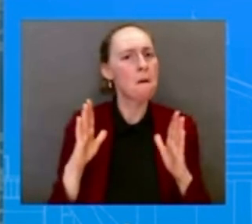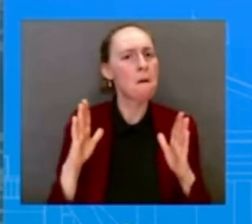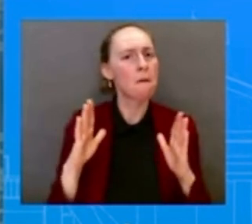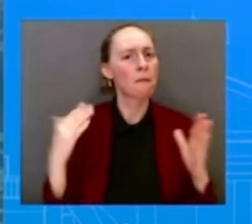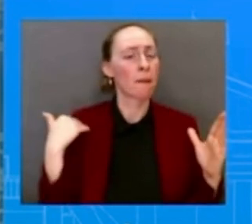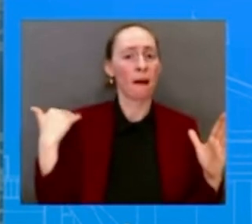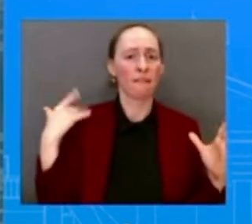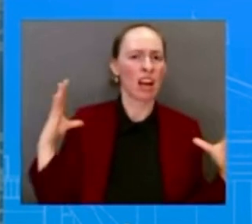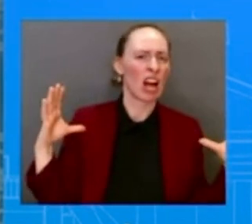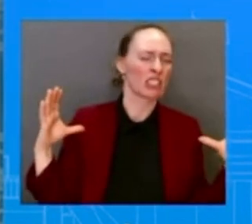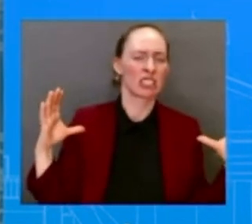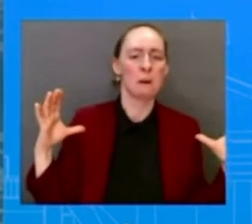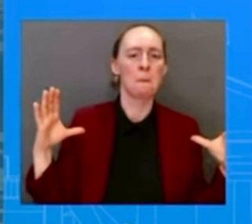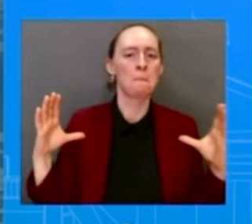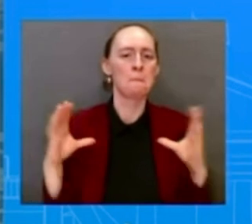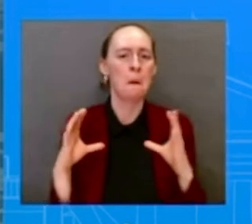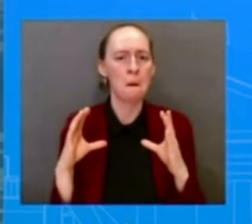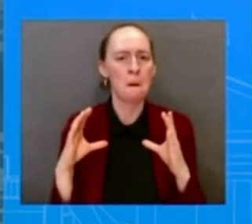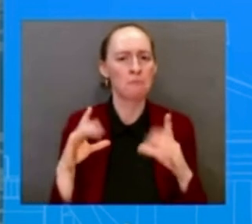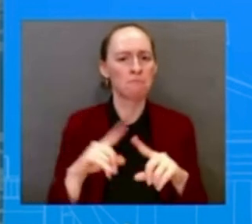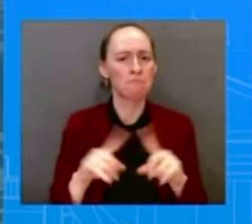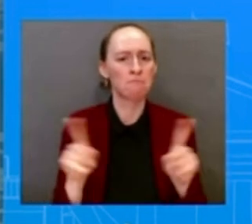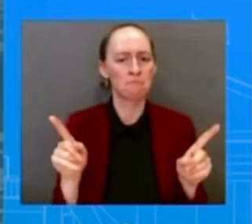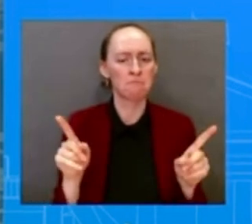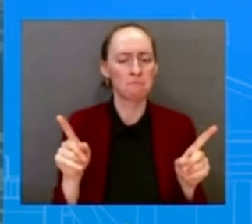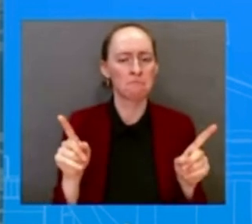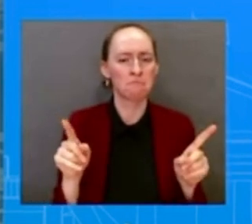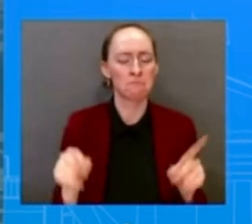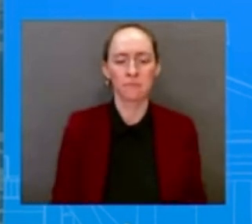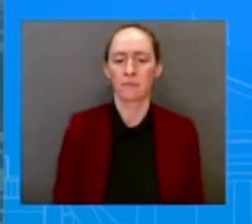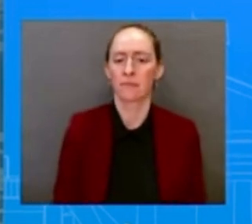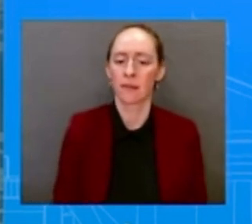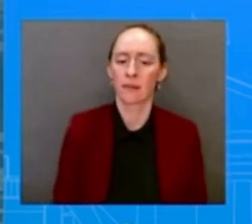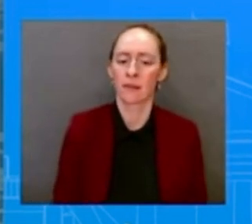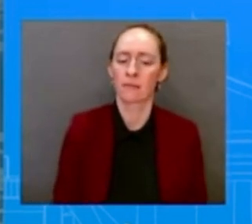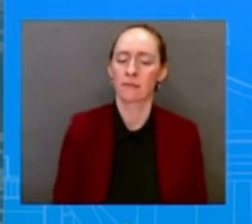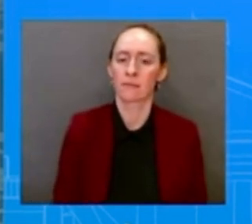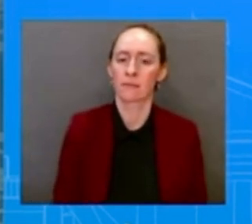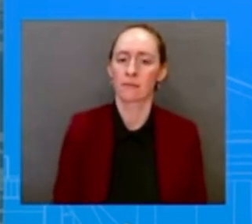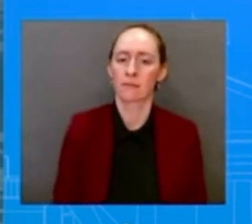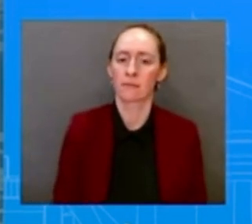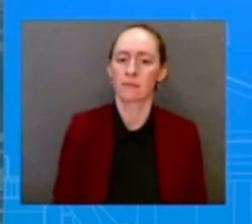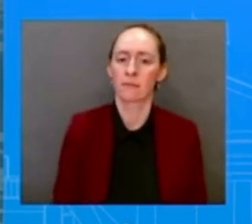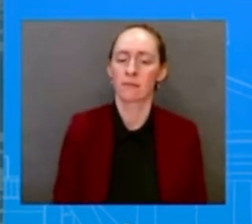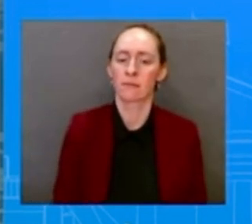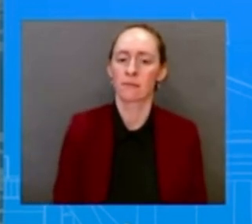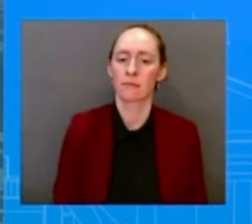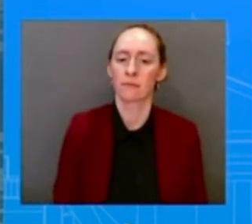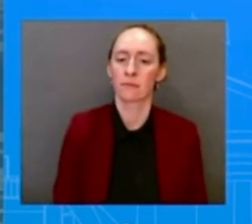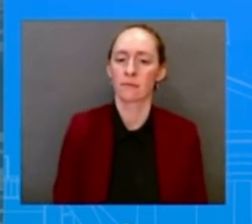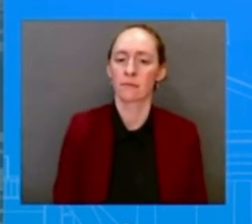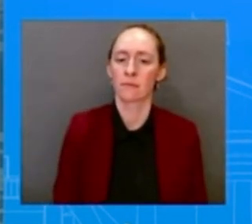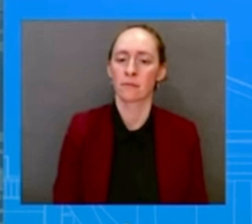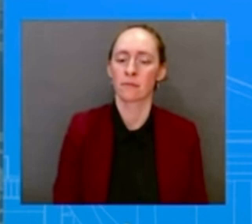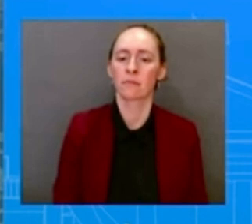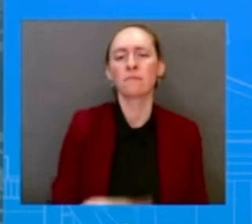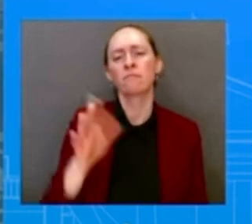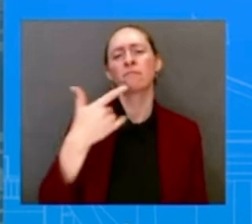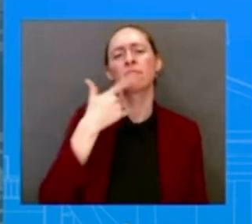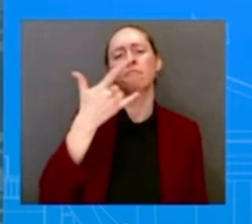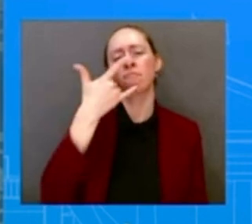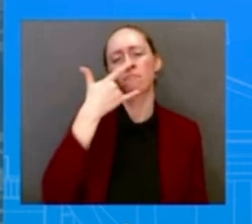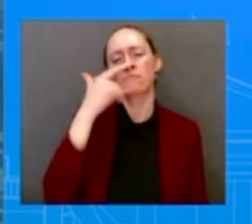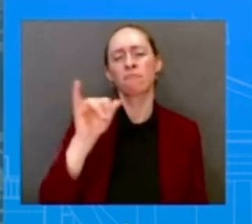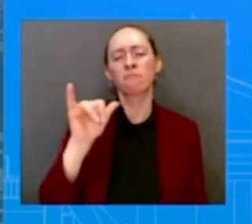was described to me was roughly the size of a small car, as opposed to a payload that